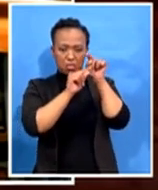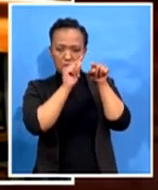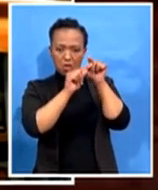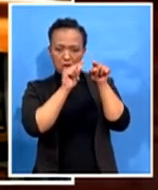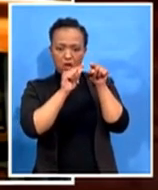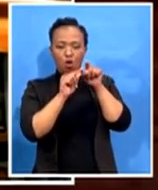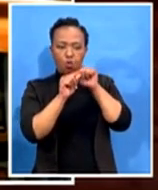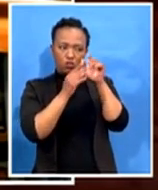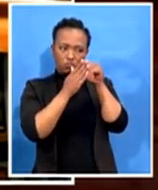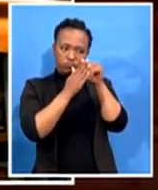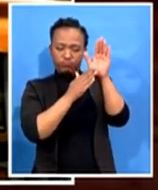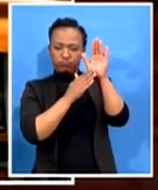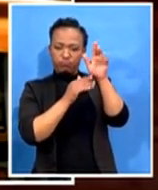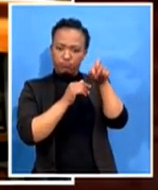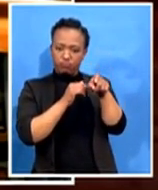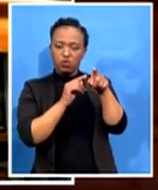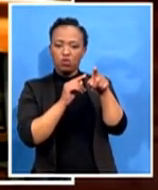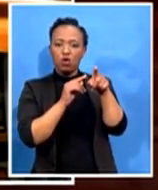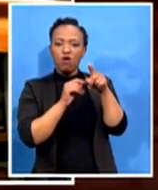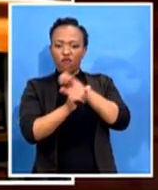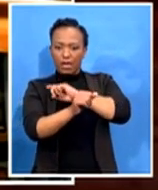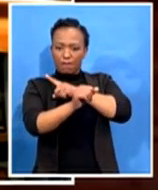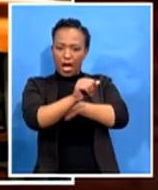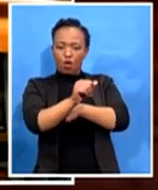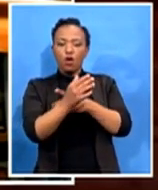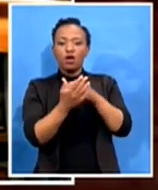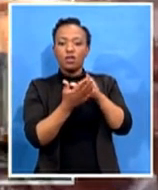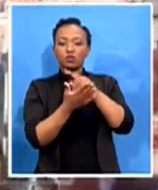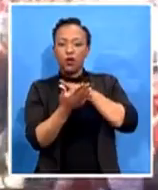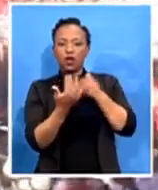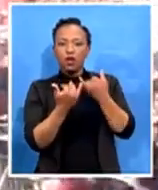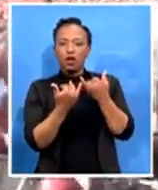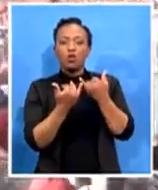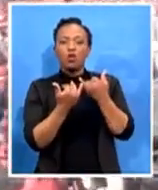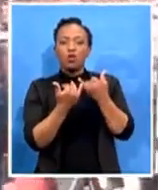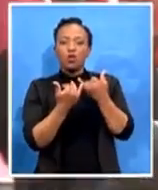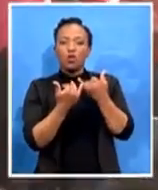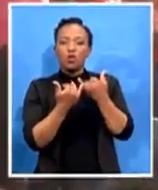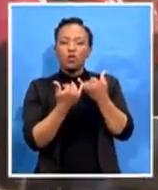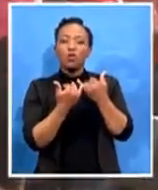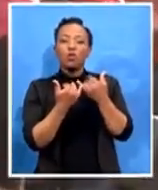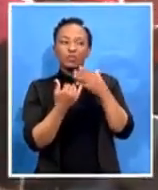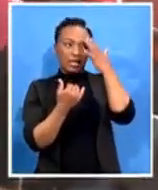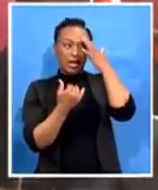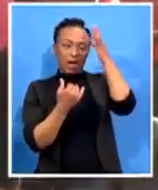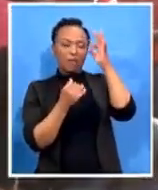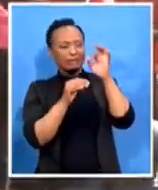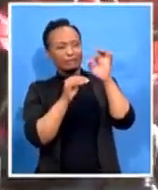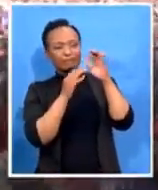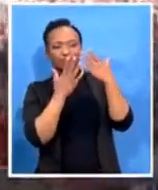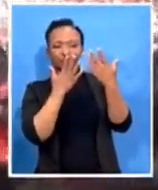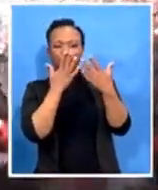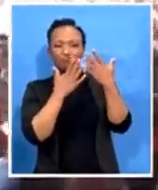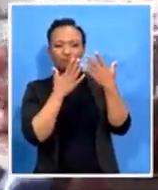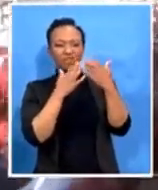of power. So that's why they're taking a strike at the government in question. I